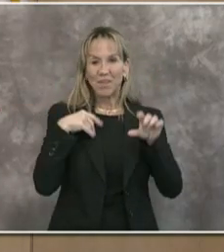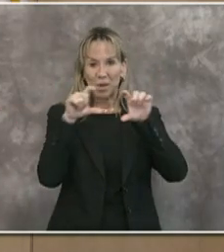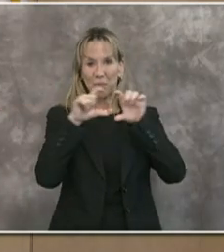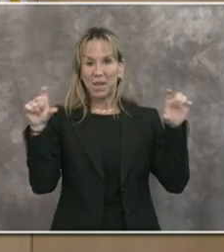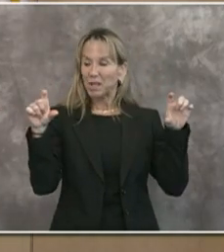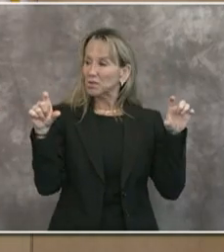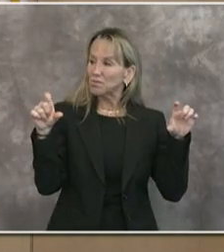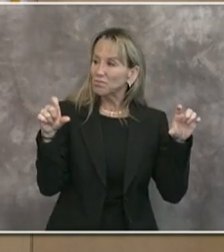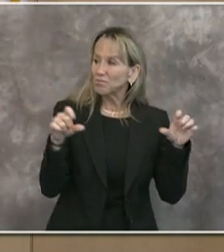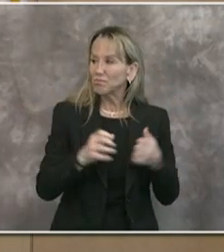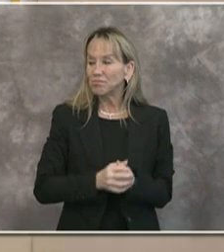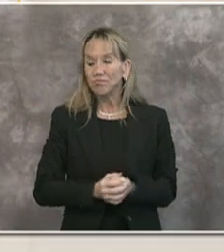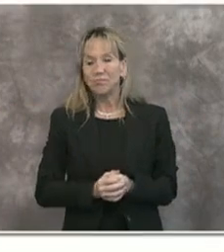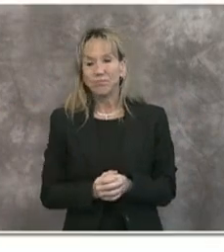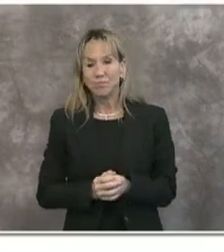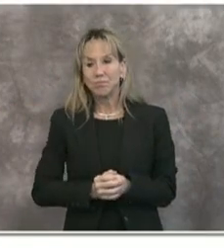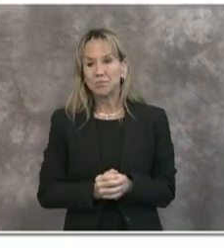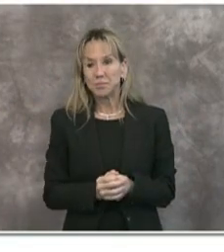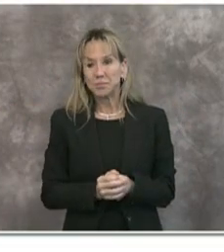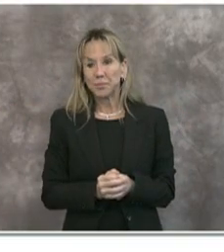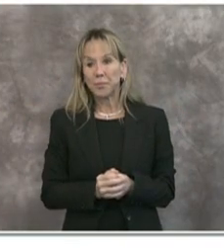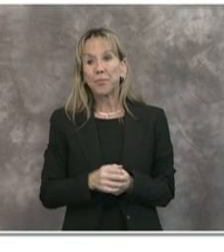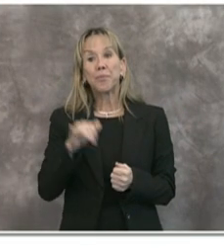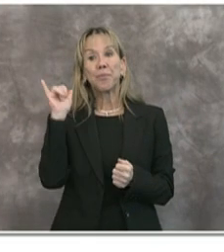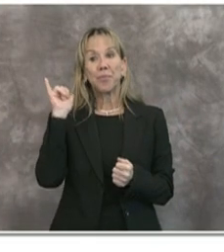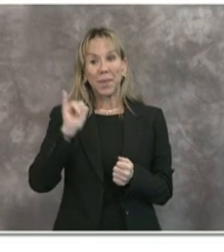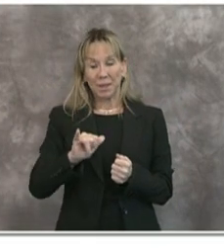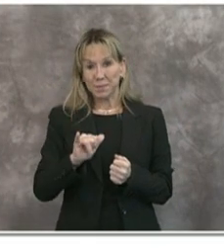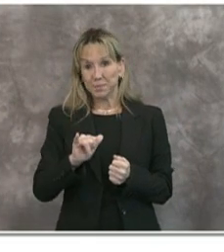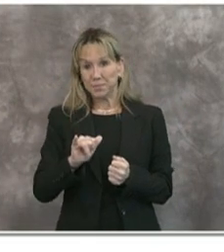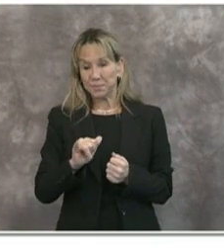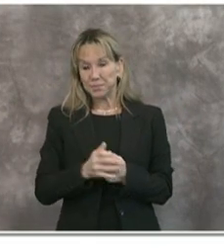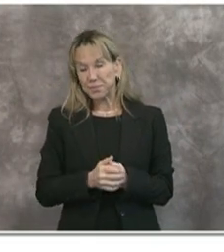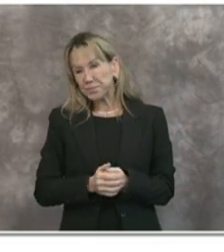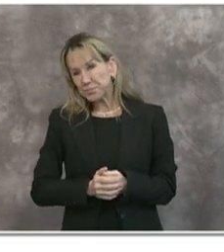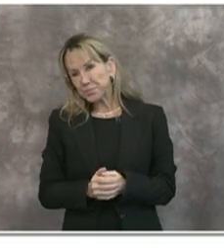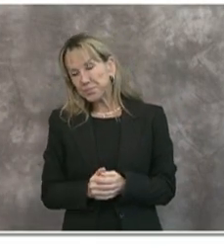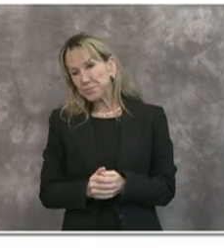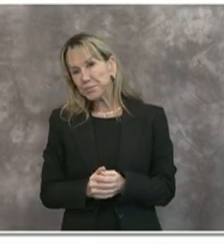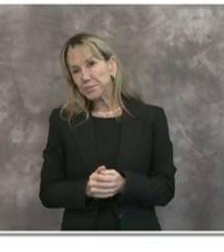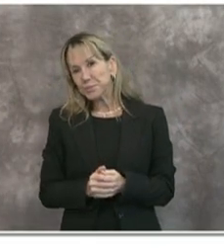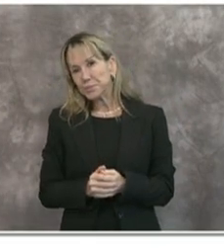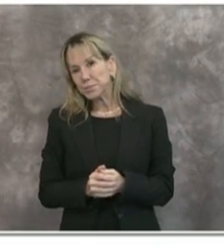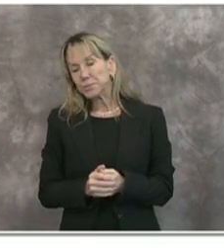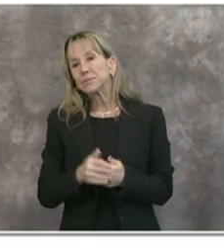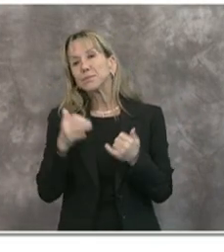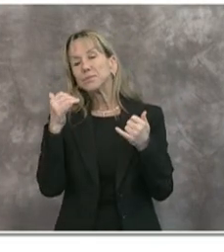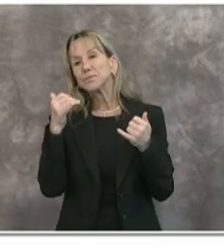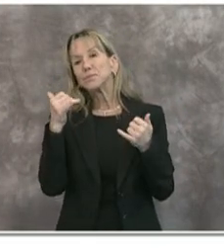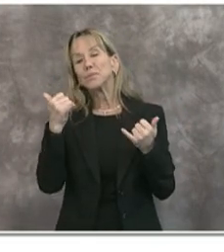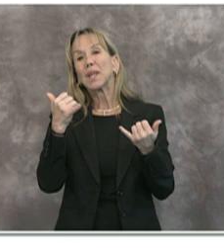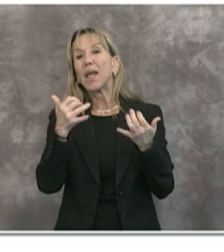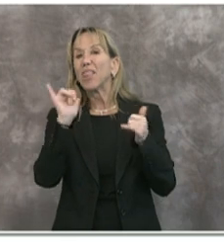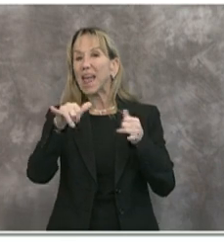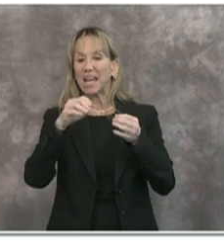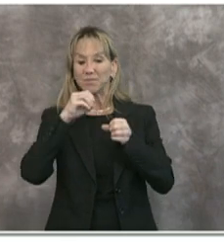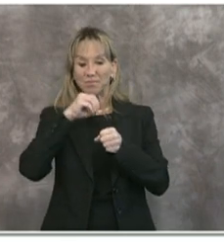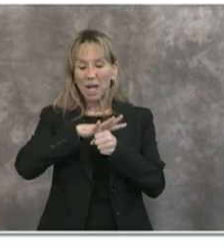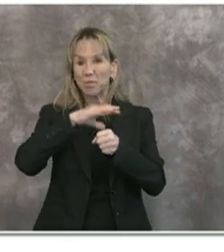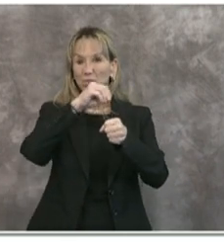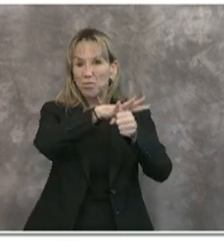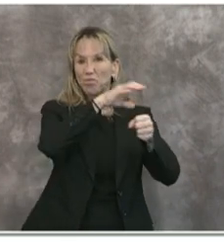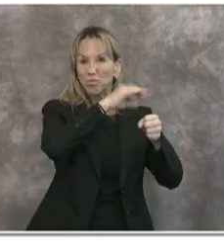placard here. So, of the, now I'd like to report to you outbreaks in our